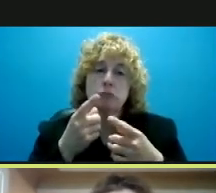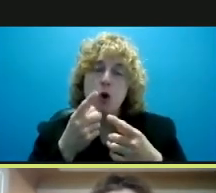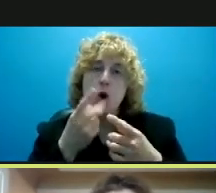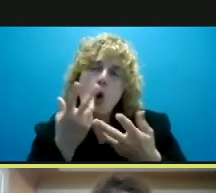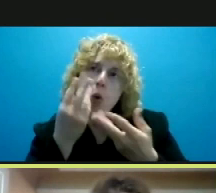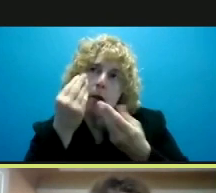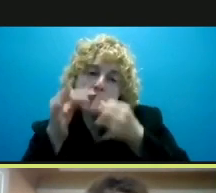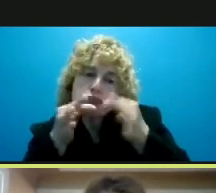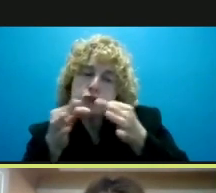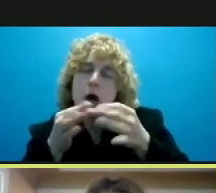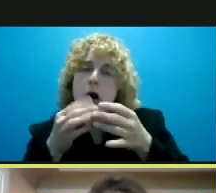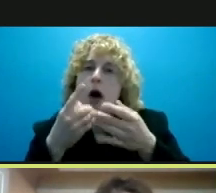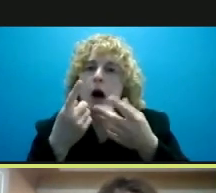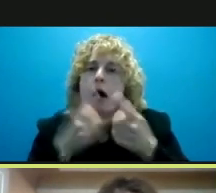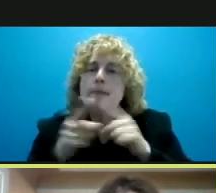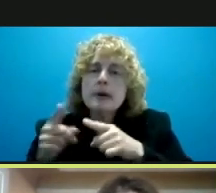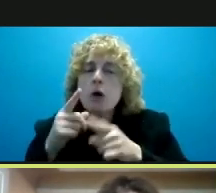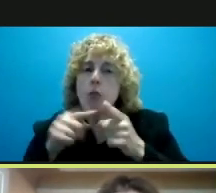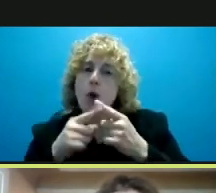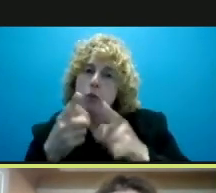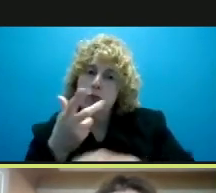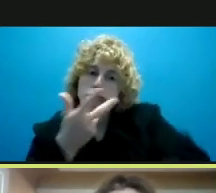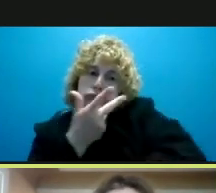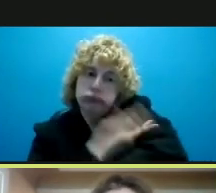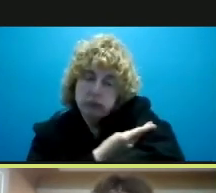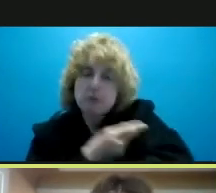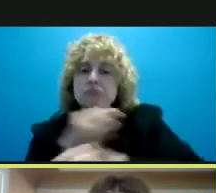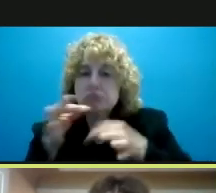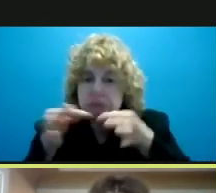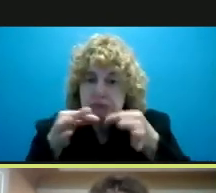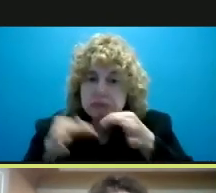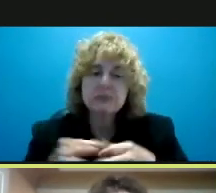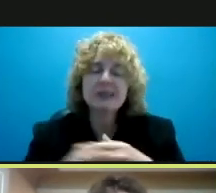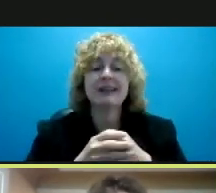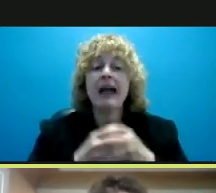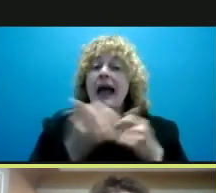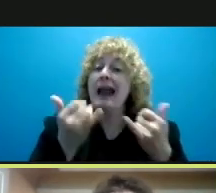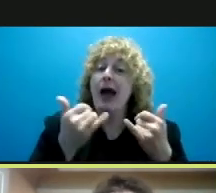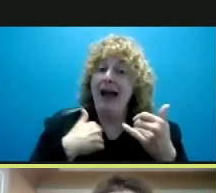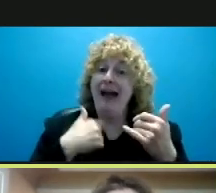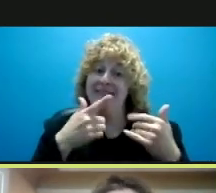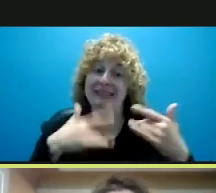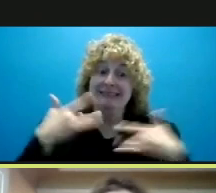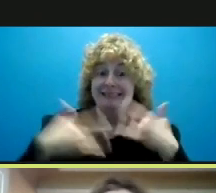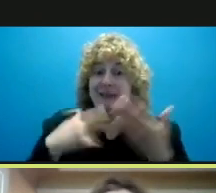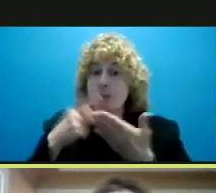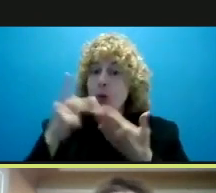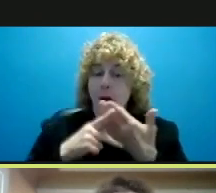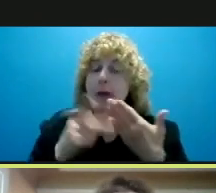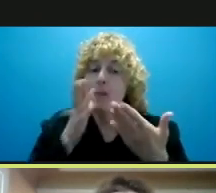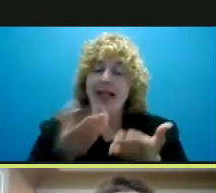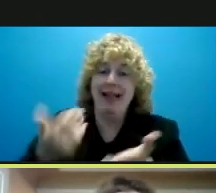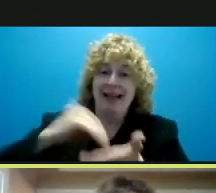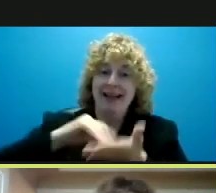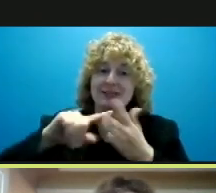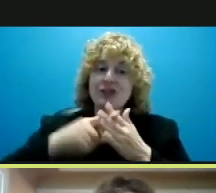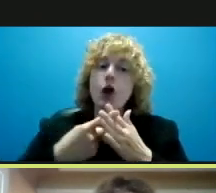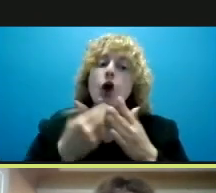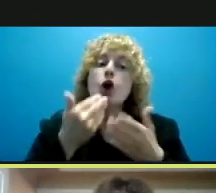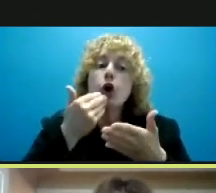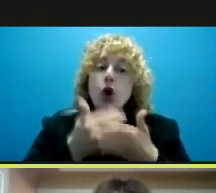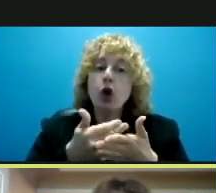We also have a very exciting new program called the, when we're bringing back the Good Neighbor Initiative, you can get paid to get your